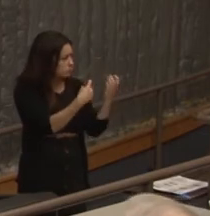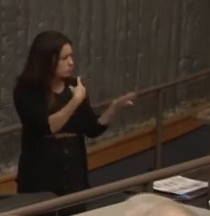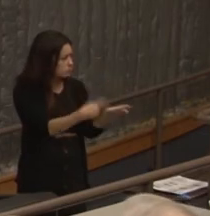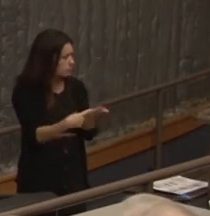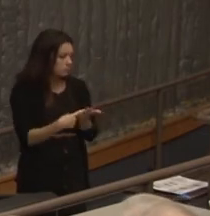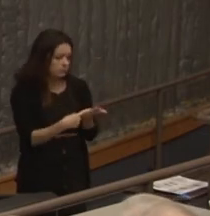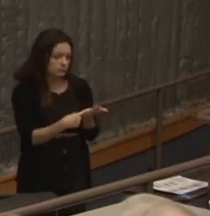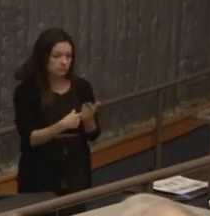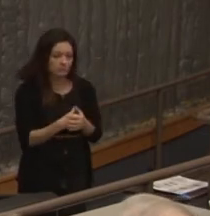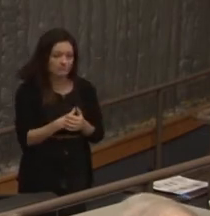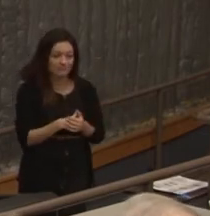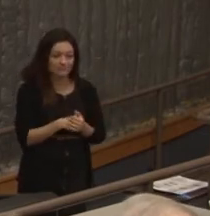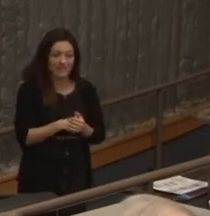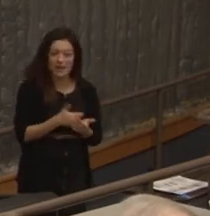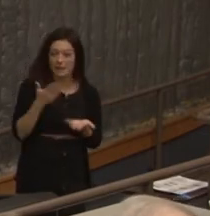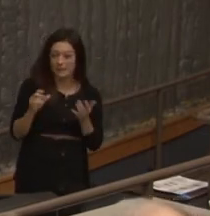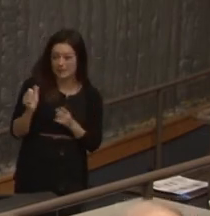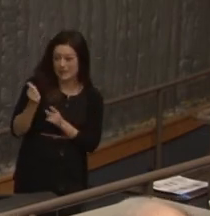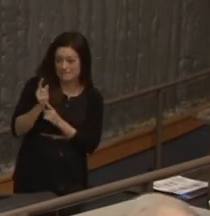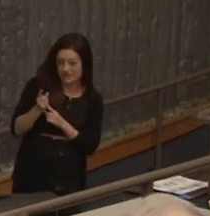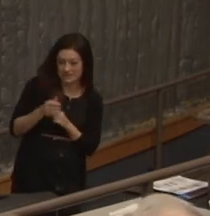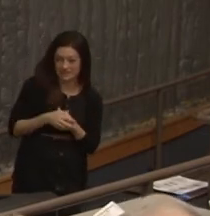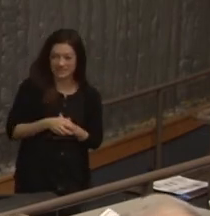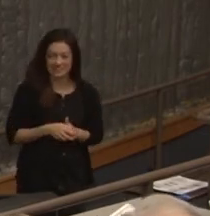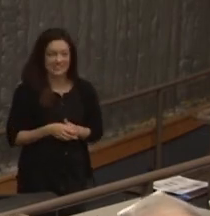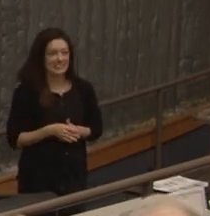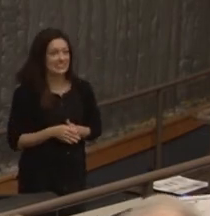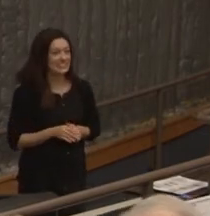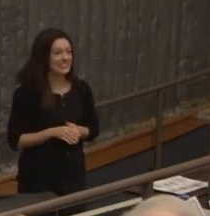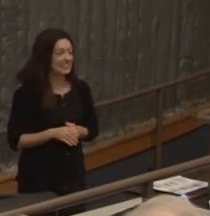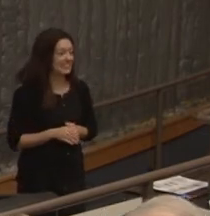we're going to be moving into galleries soon, but maybe have about 5 minutes or so to have a little dialogue. Even